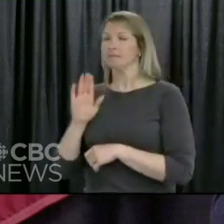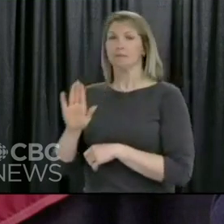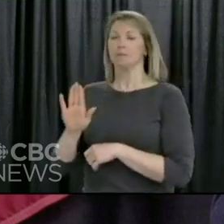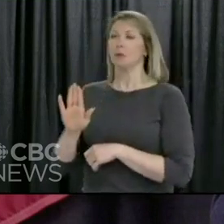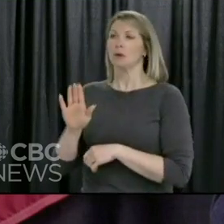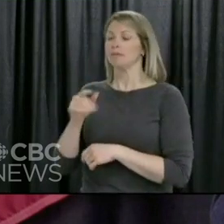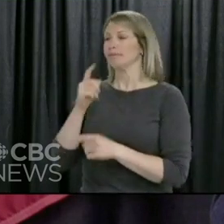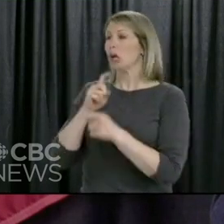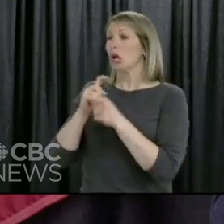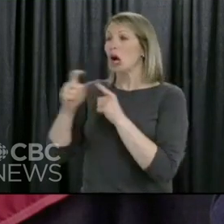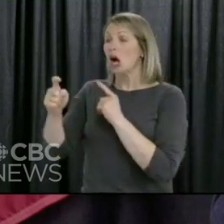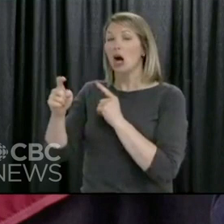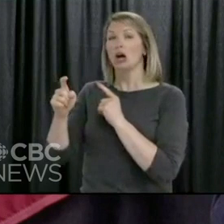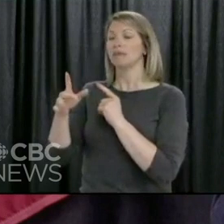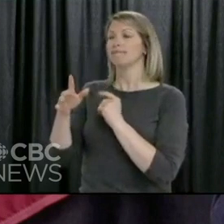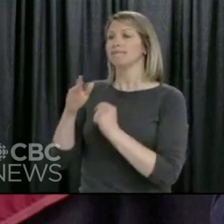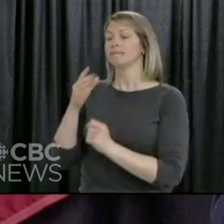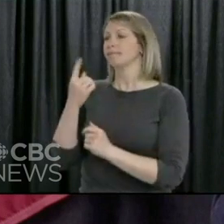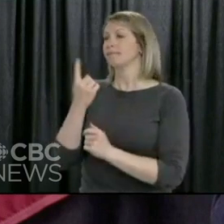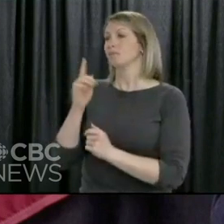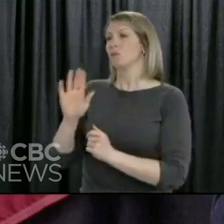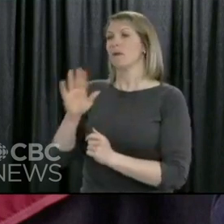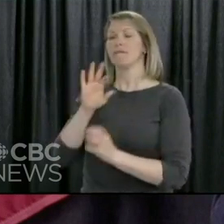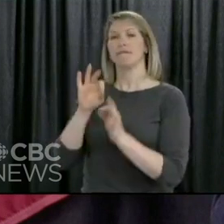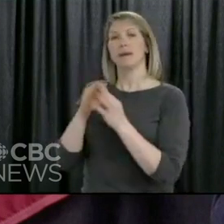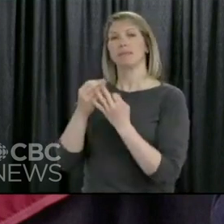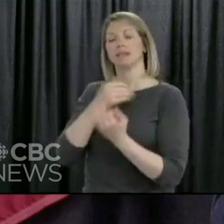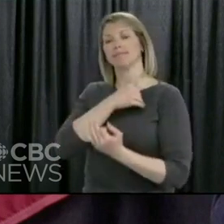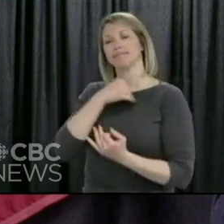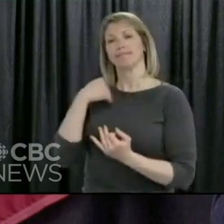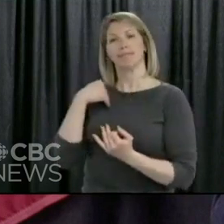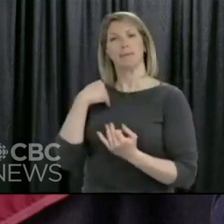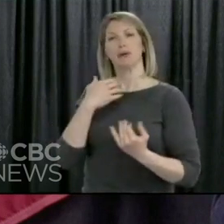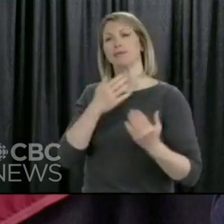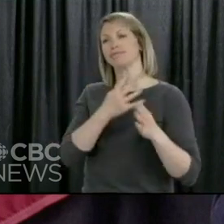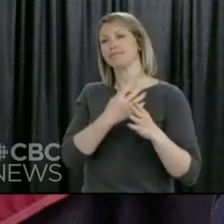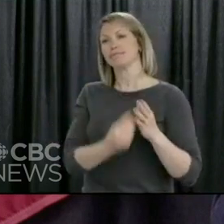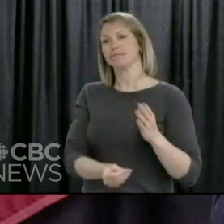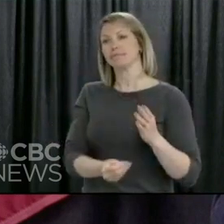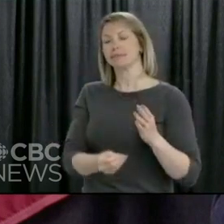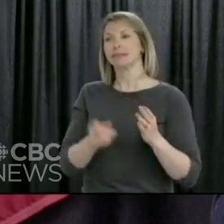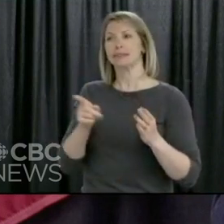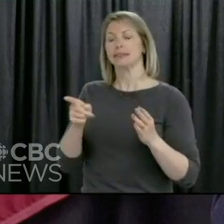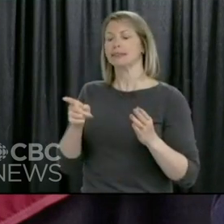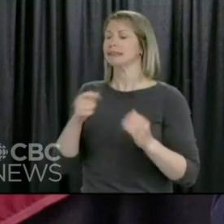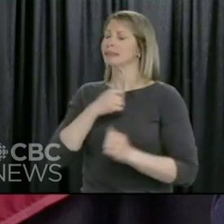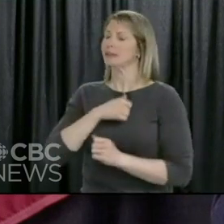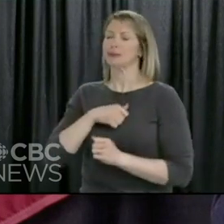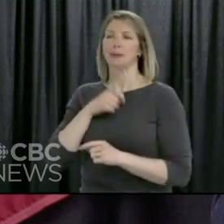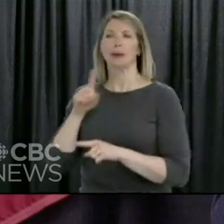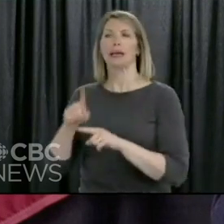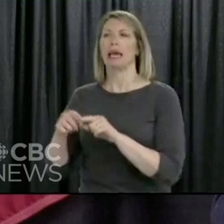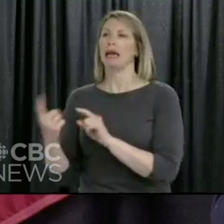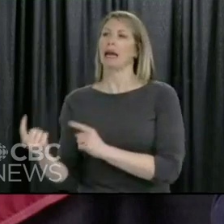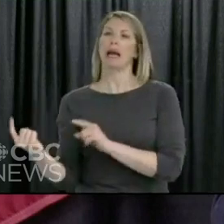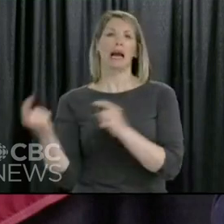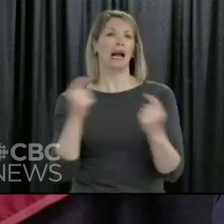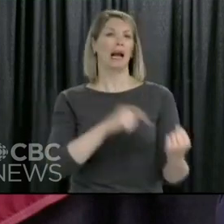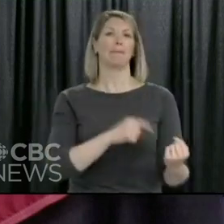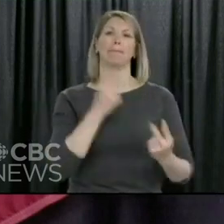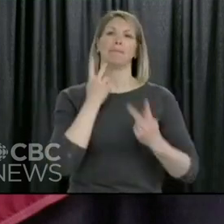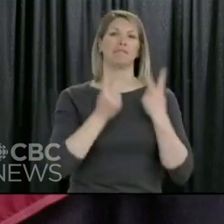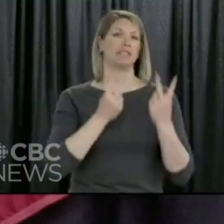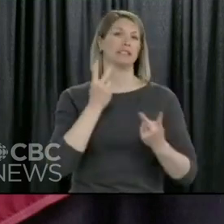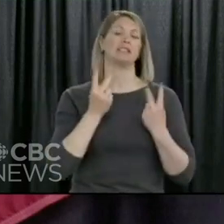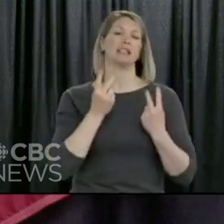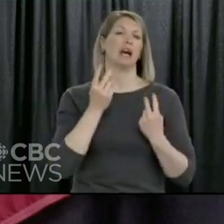attend, you know, a funeral or so on. It's got to be very difficult. But understanding where we are with the state of emergency and some of the difficult decisions